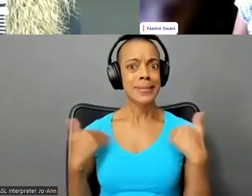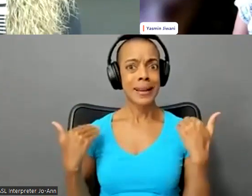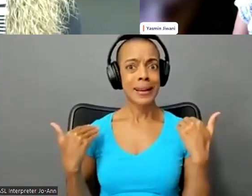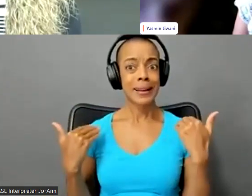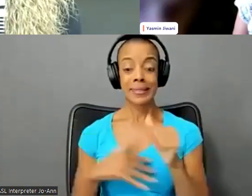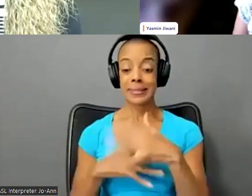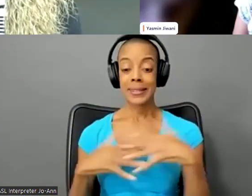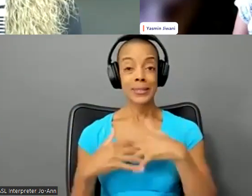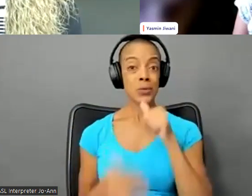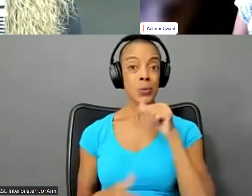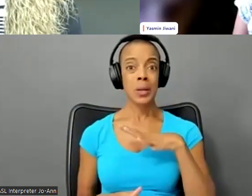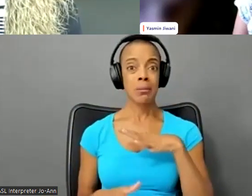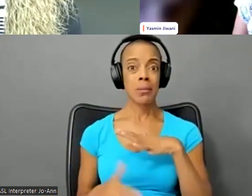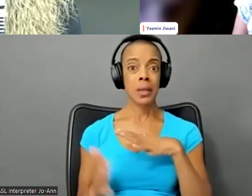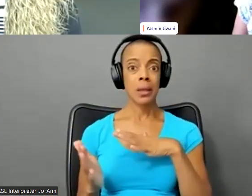been sexualized by